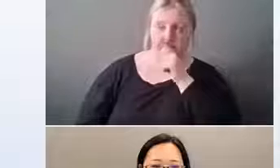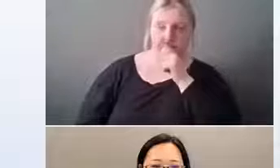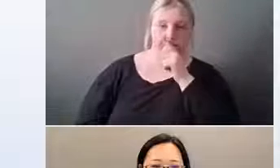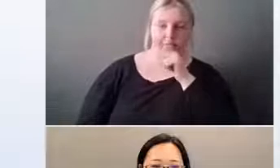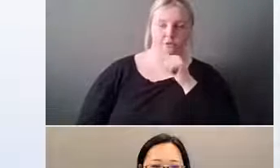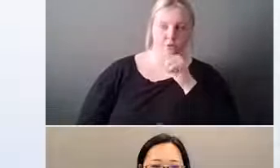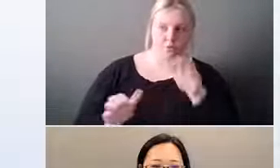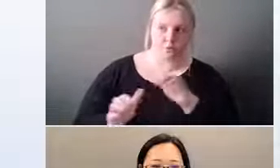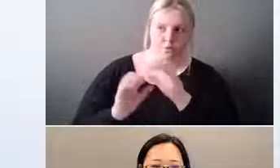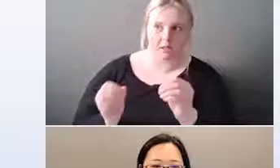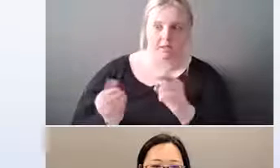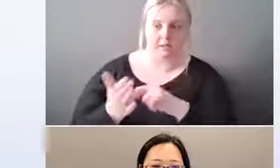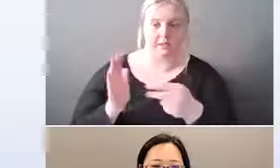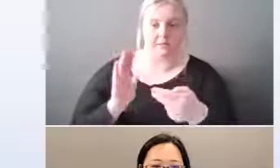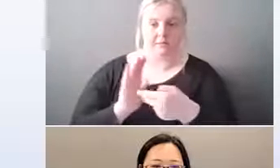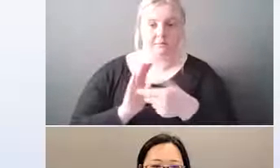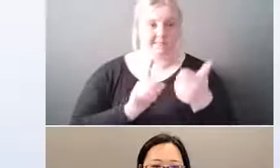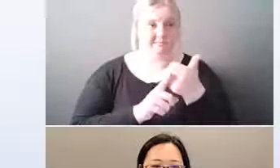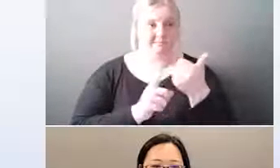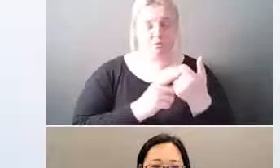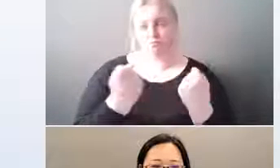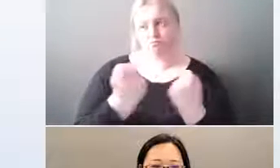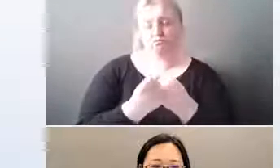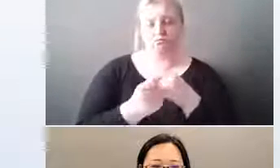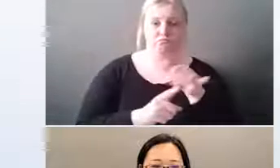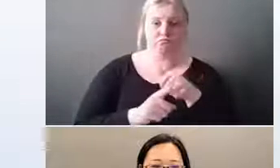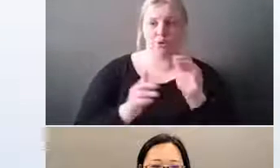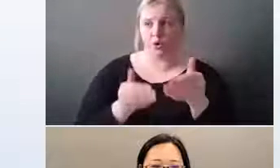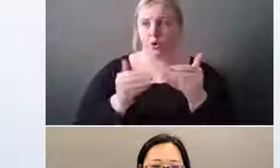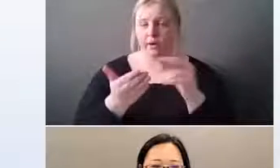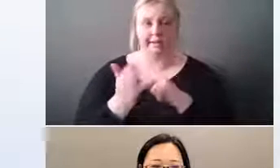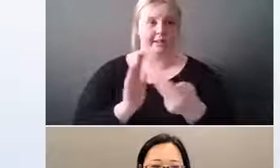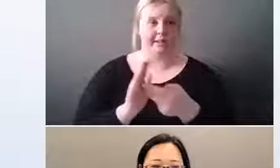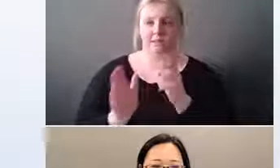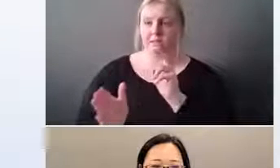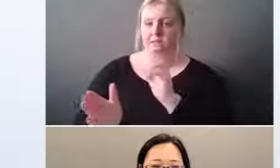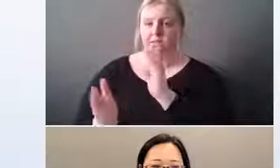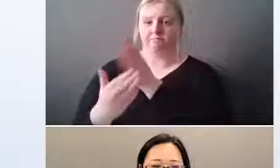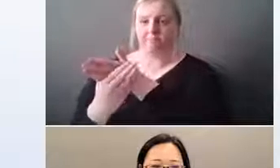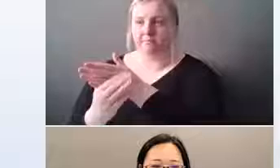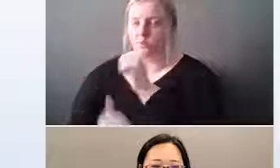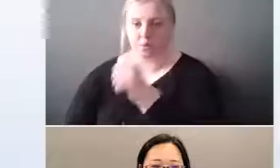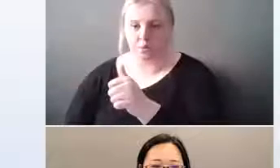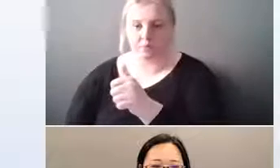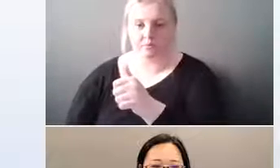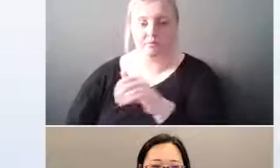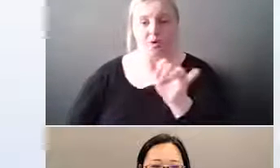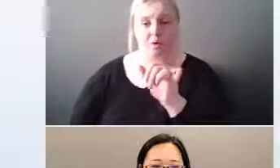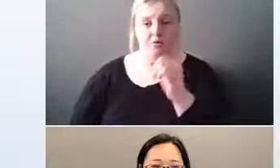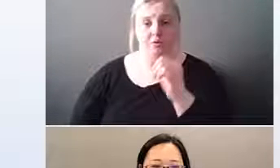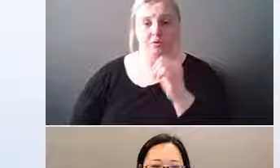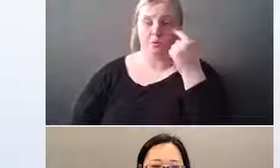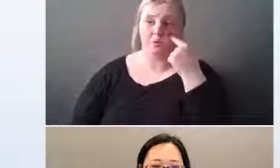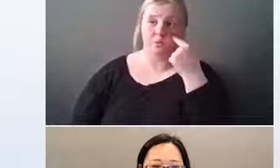they are sending the message that they support bullying behavior. In addition, witnesses to bullying can become great allies